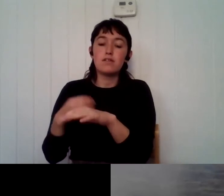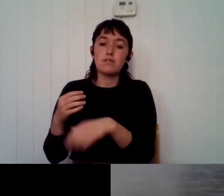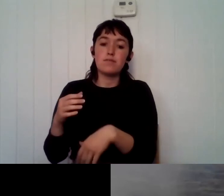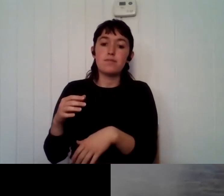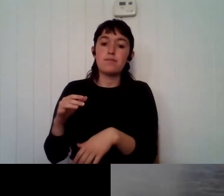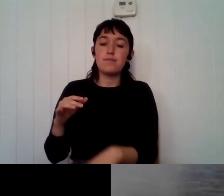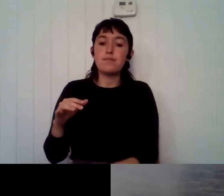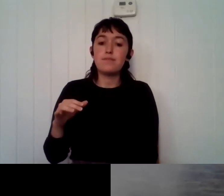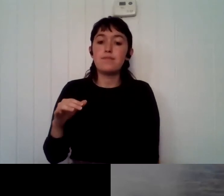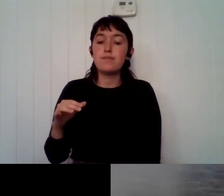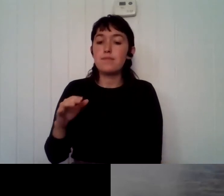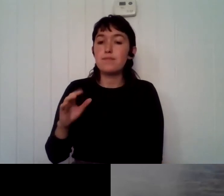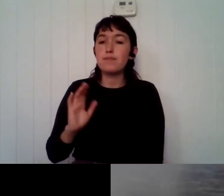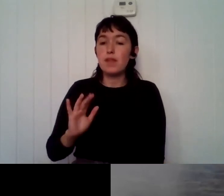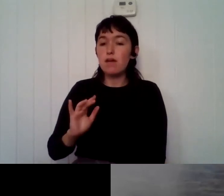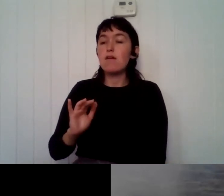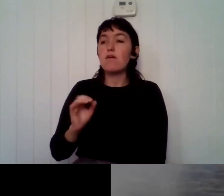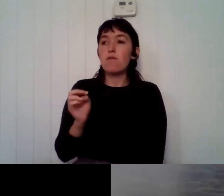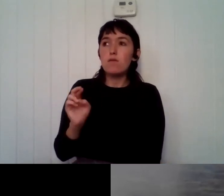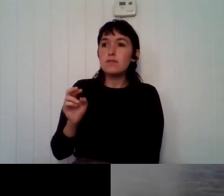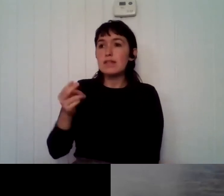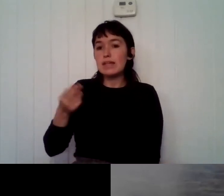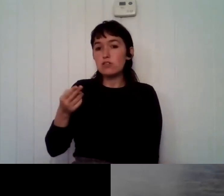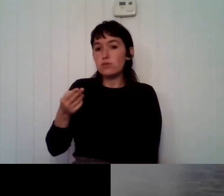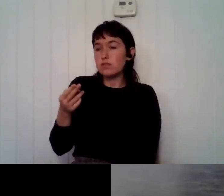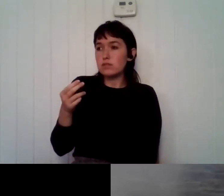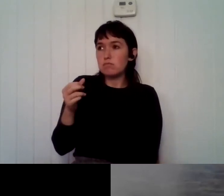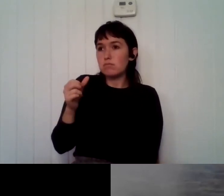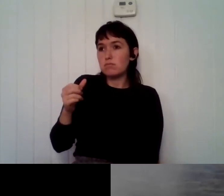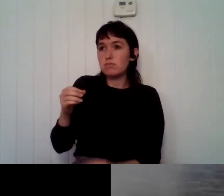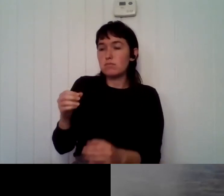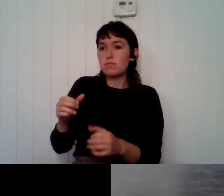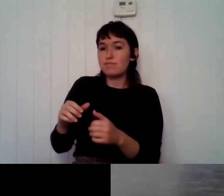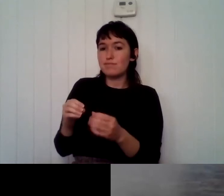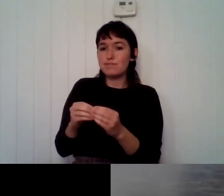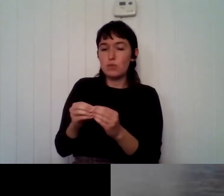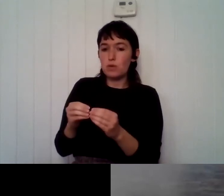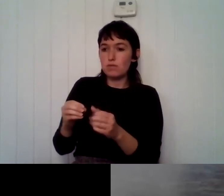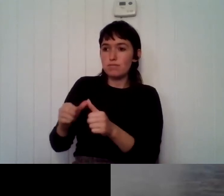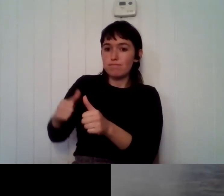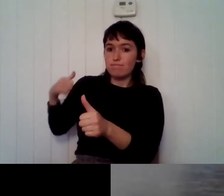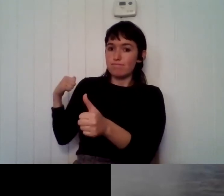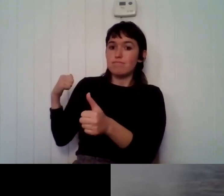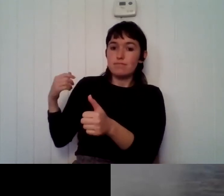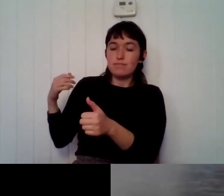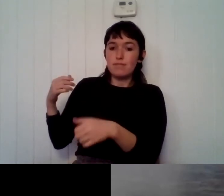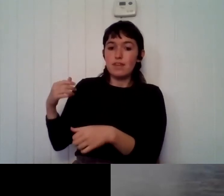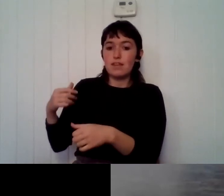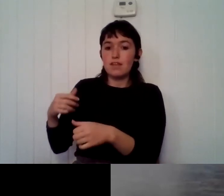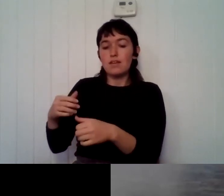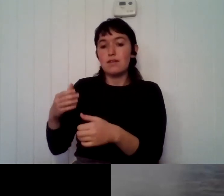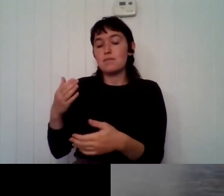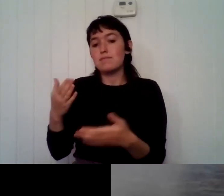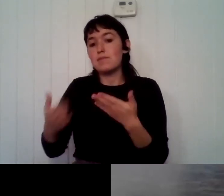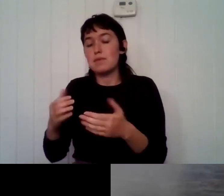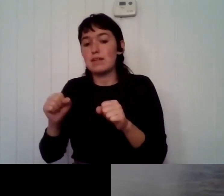our history as humans, but they can become active again. So these volcanoes, depending on how close they are to